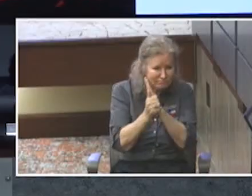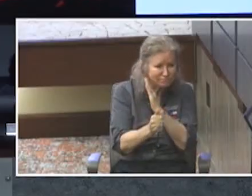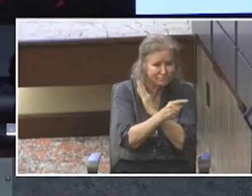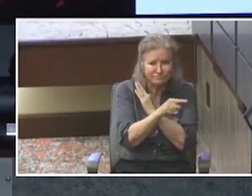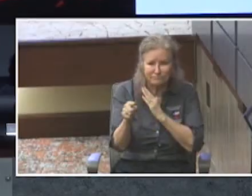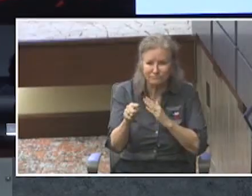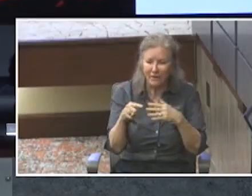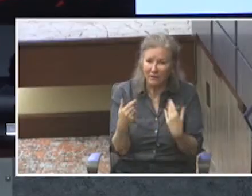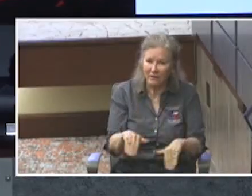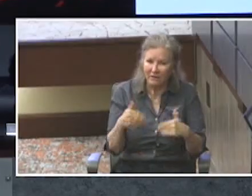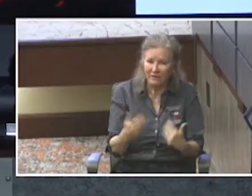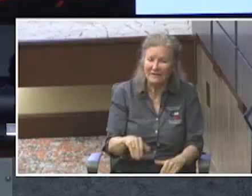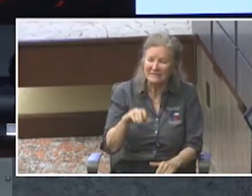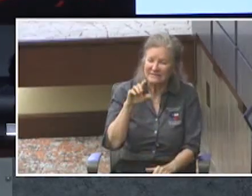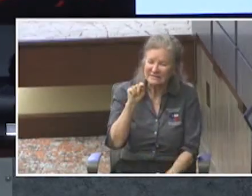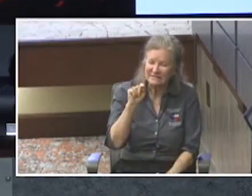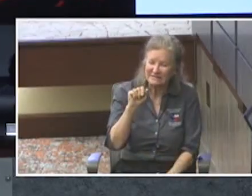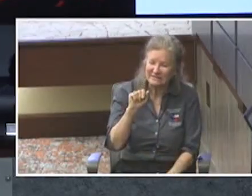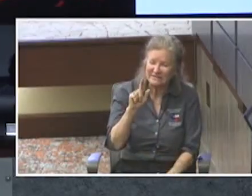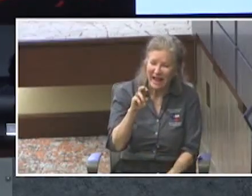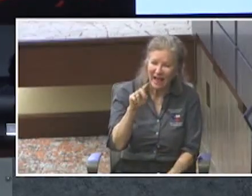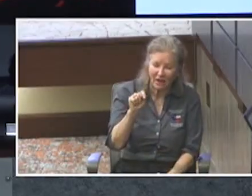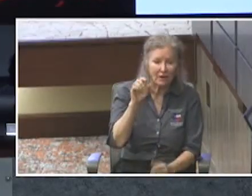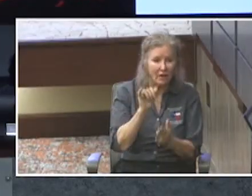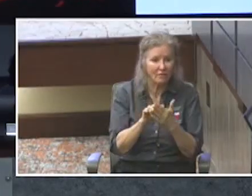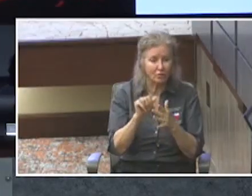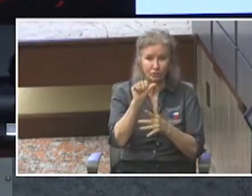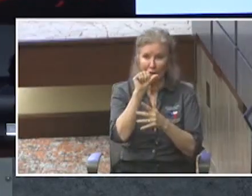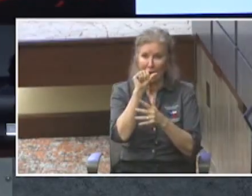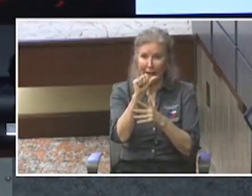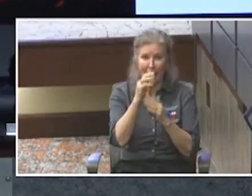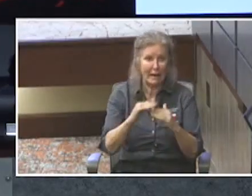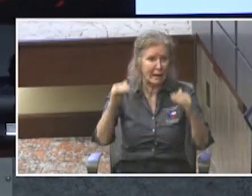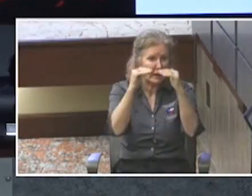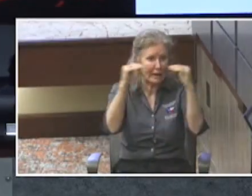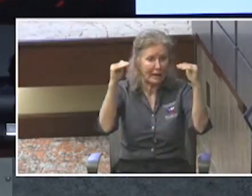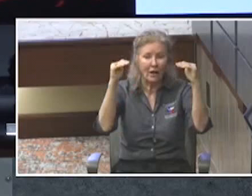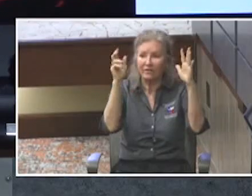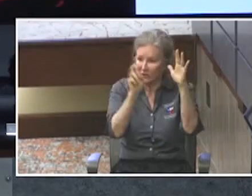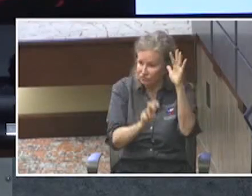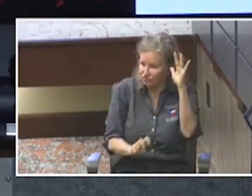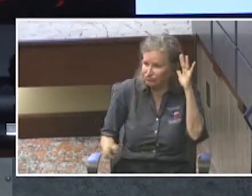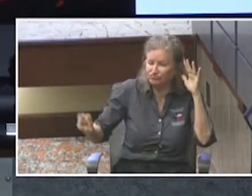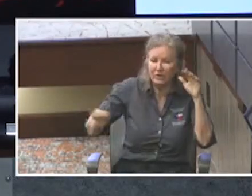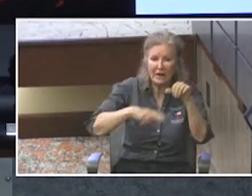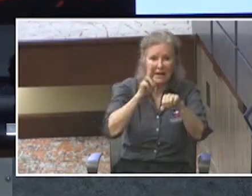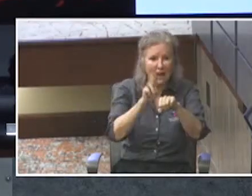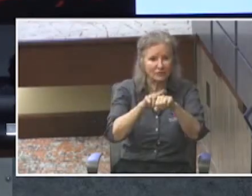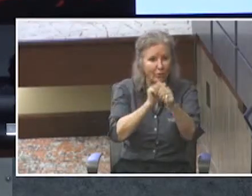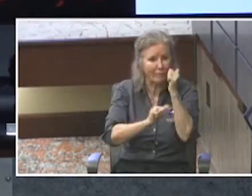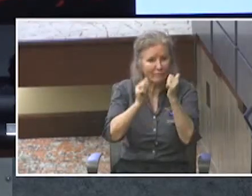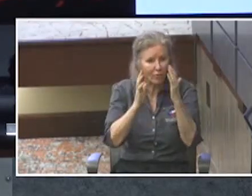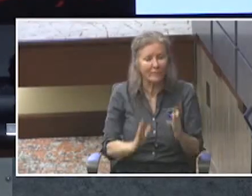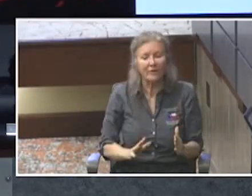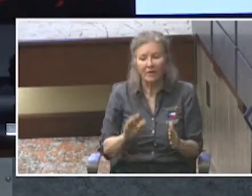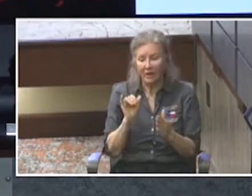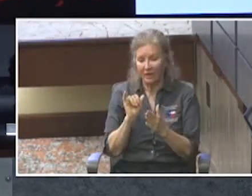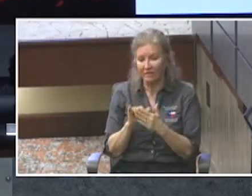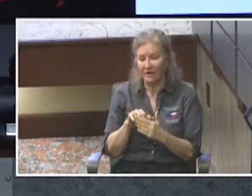this area. These are A-list touring national performers here. This is a picture of Hudson